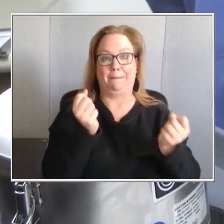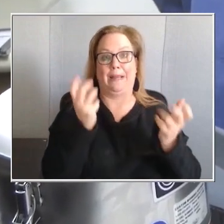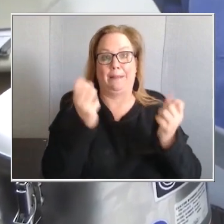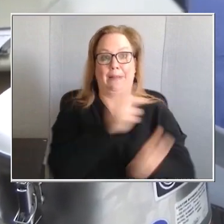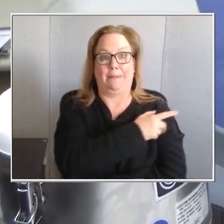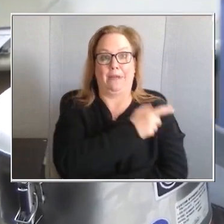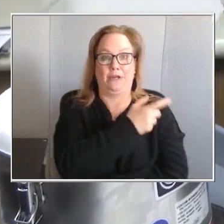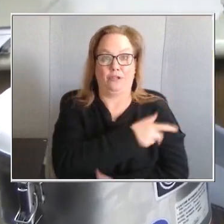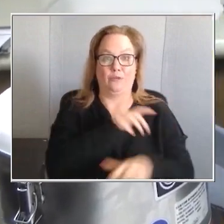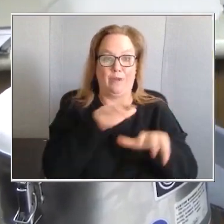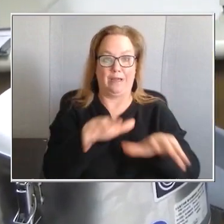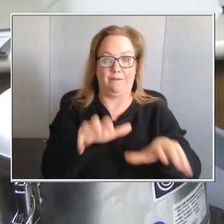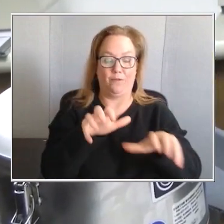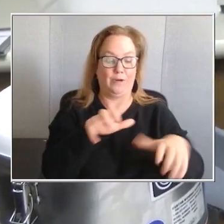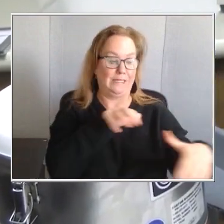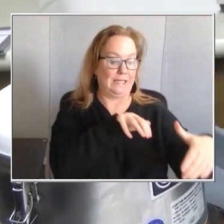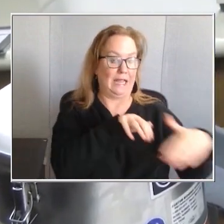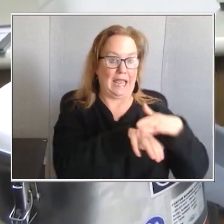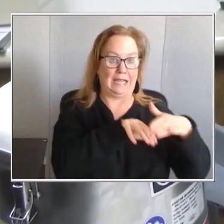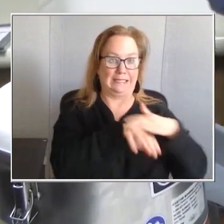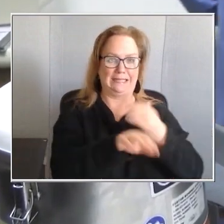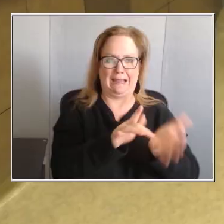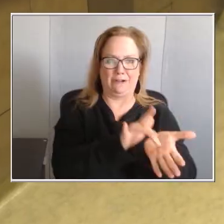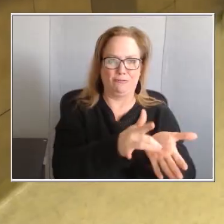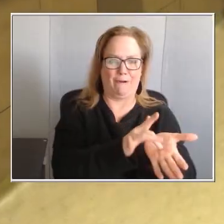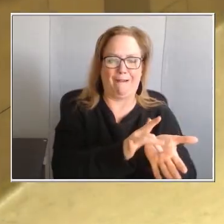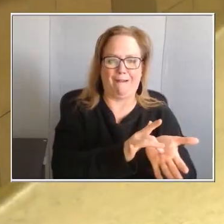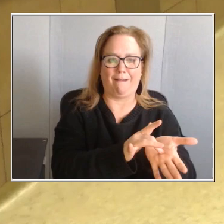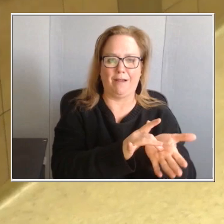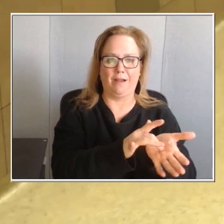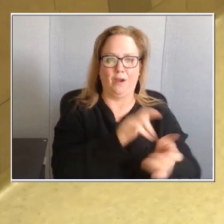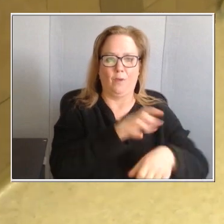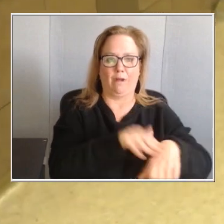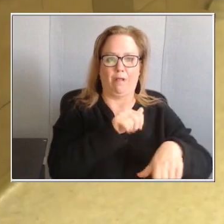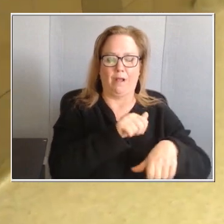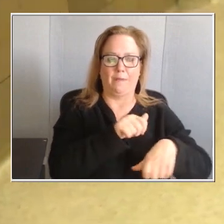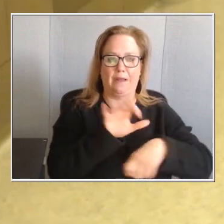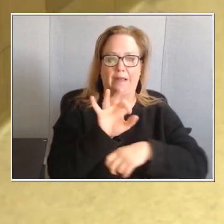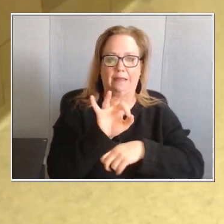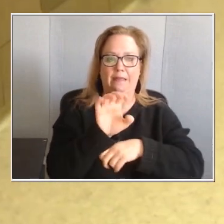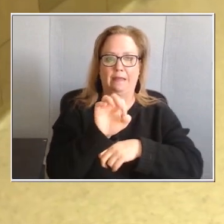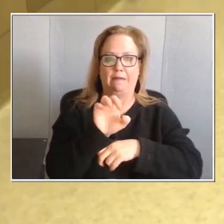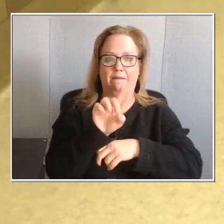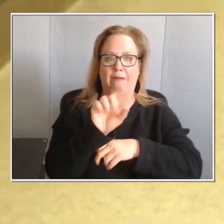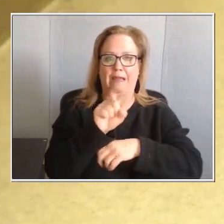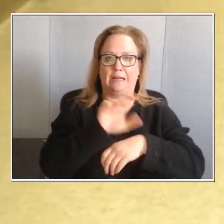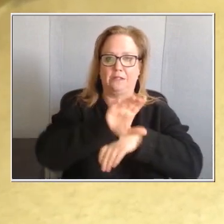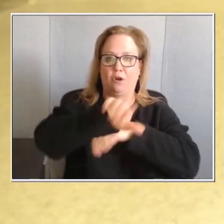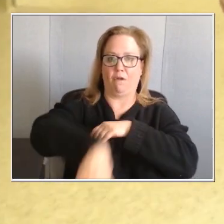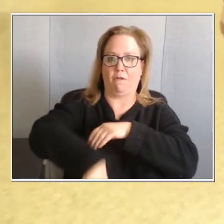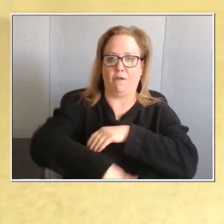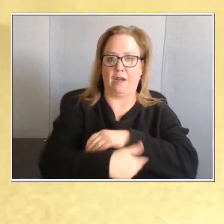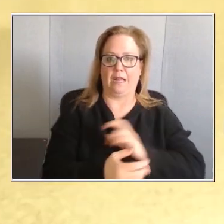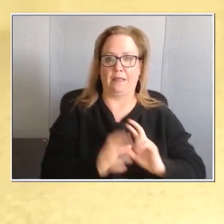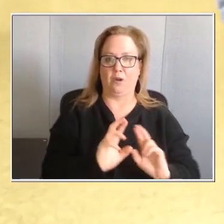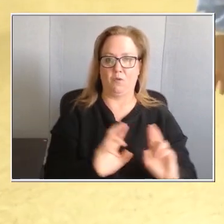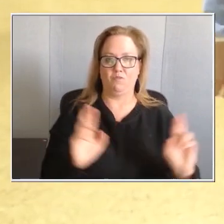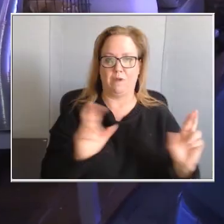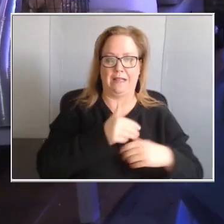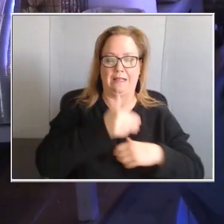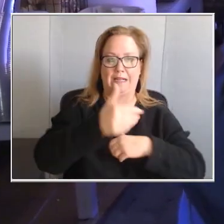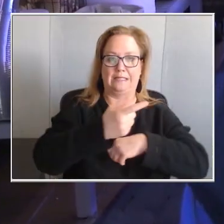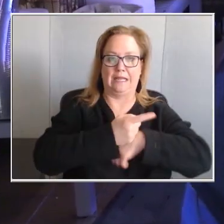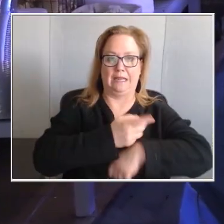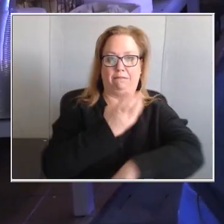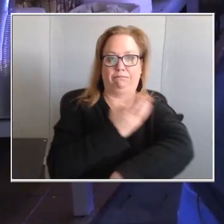freeze them, access them like a drug, where we call up and they FedEx them overnight, and we have them the next day to infuse into our